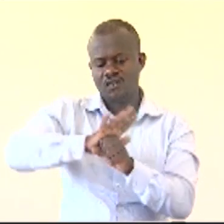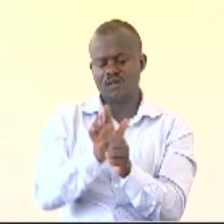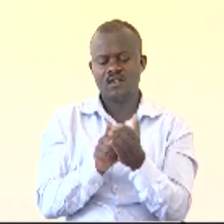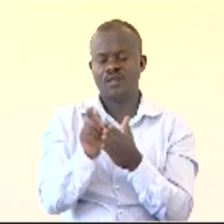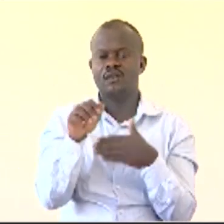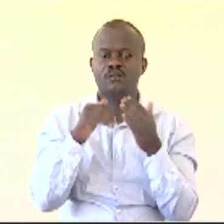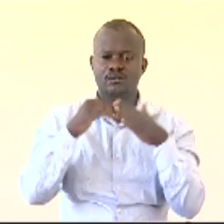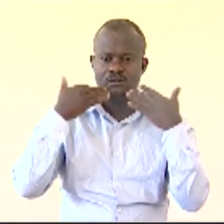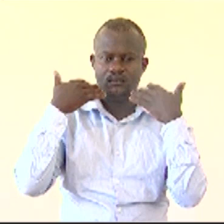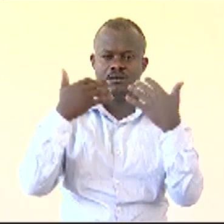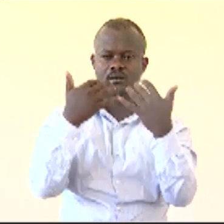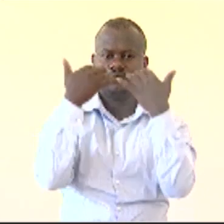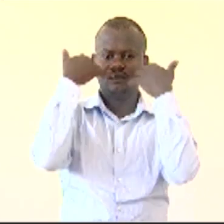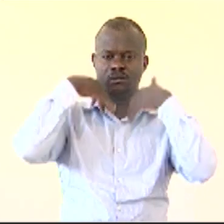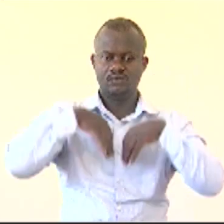respiratory system.